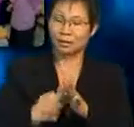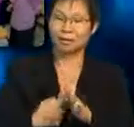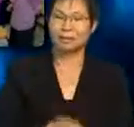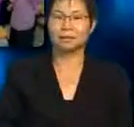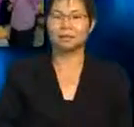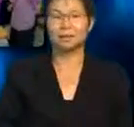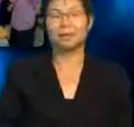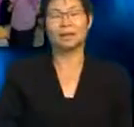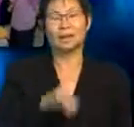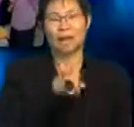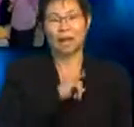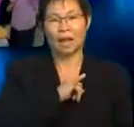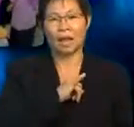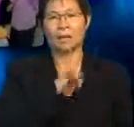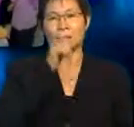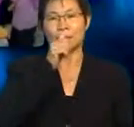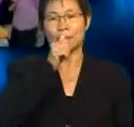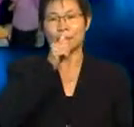1, 2, start.